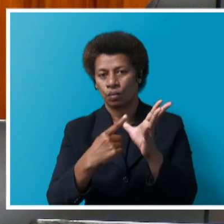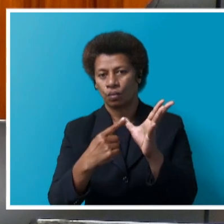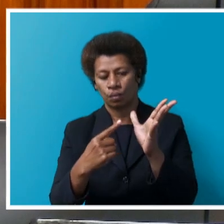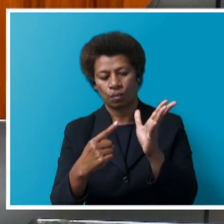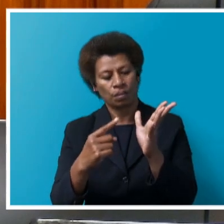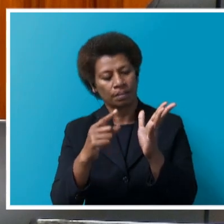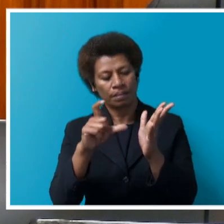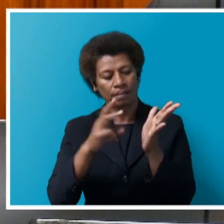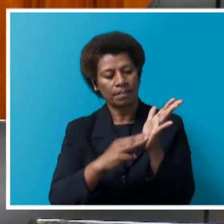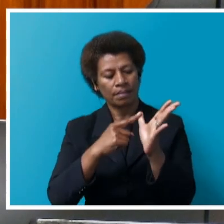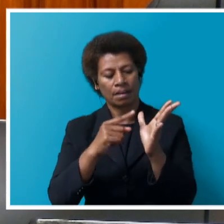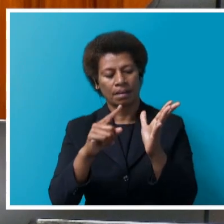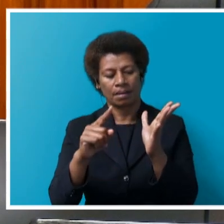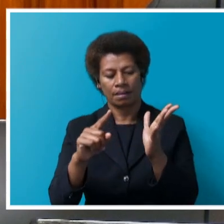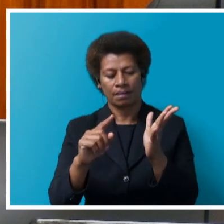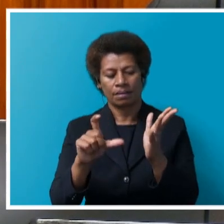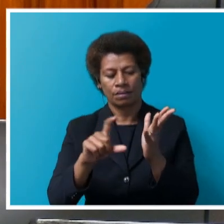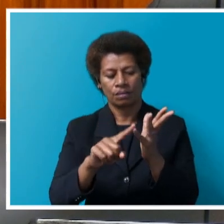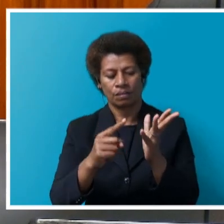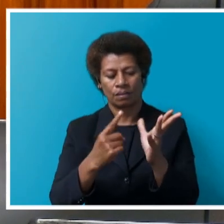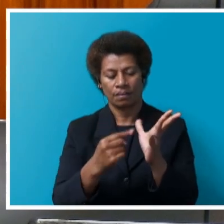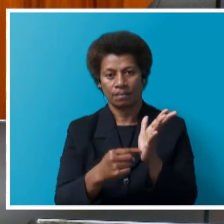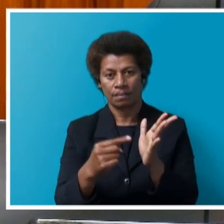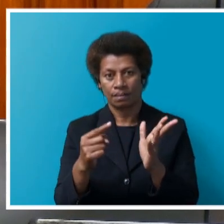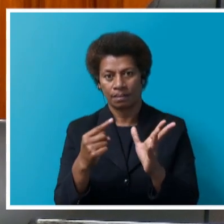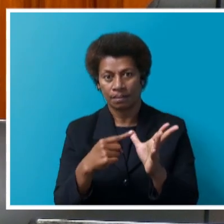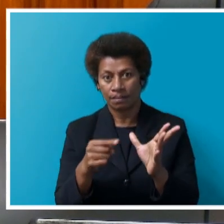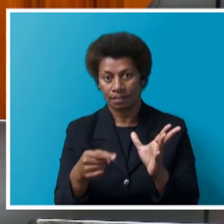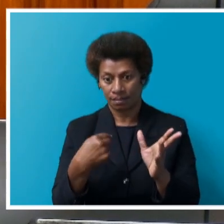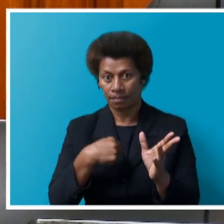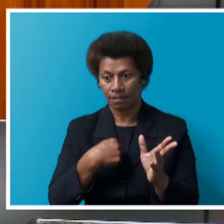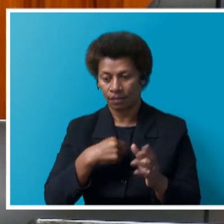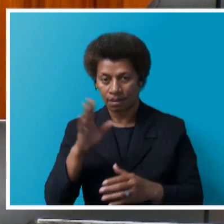believe that a particular political path will serve them and Fiji better, I will